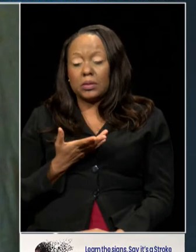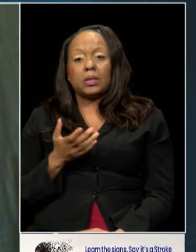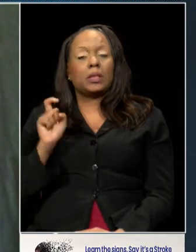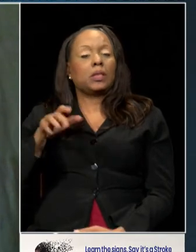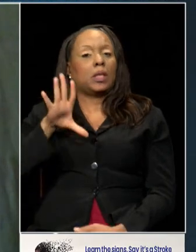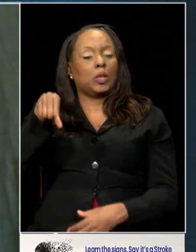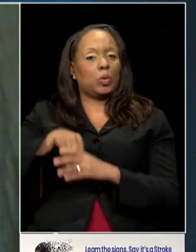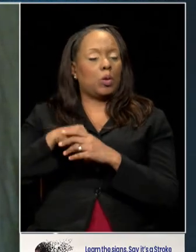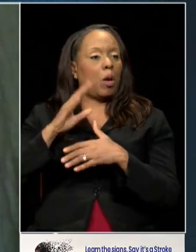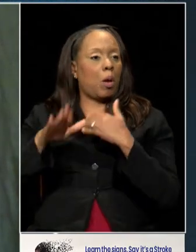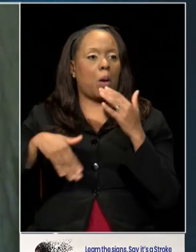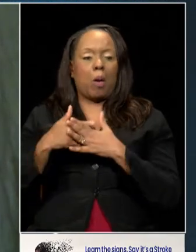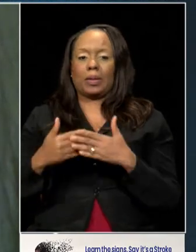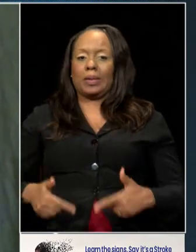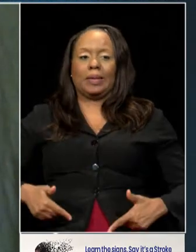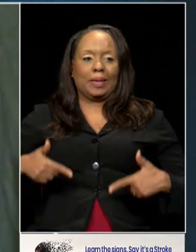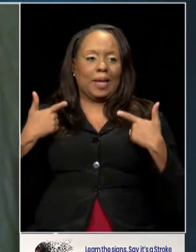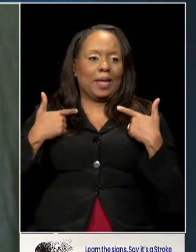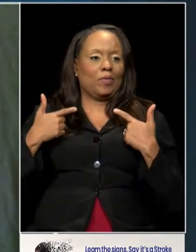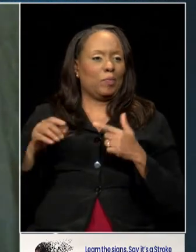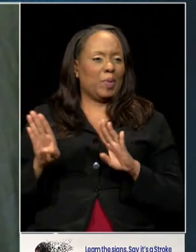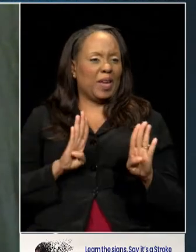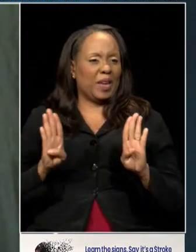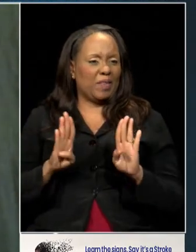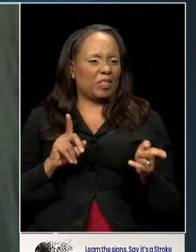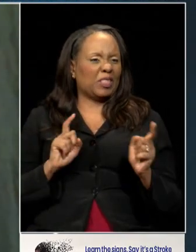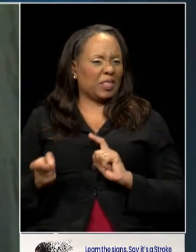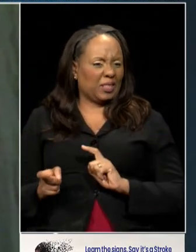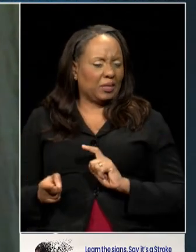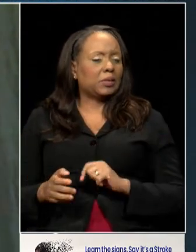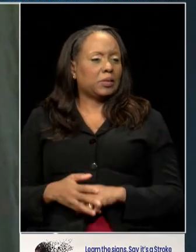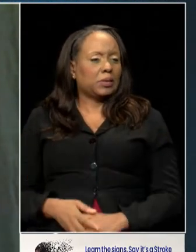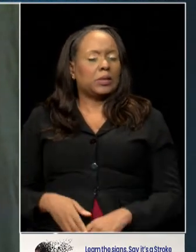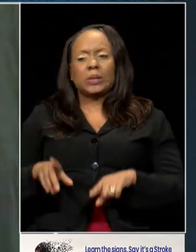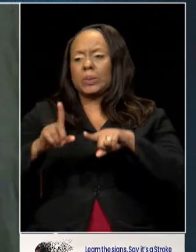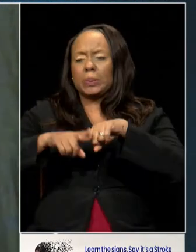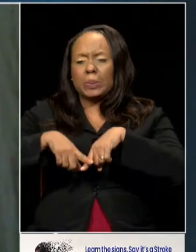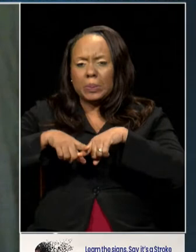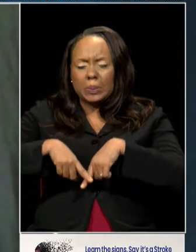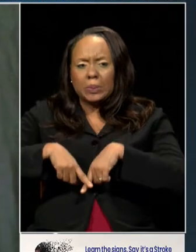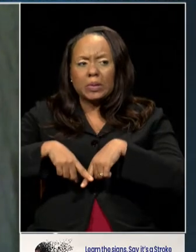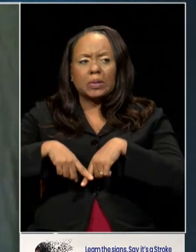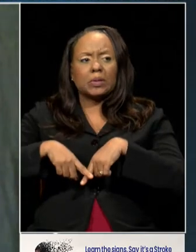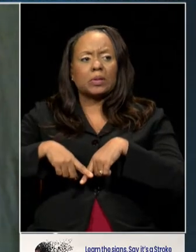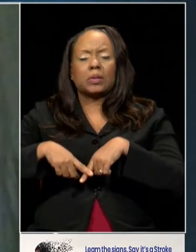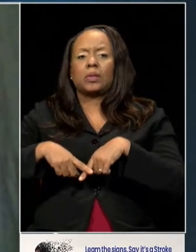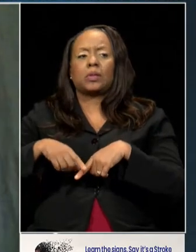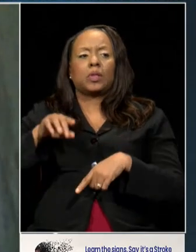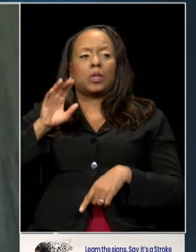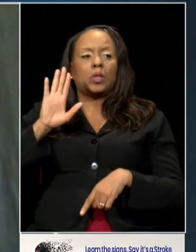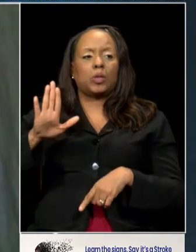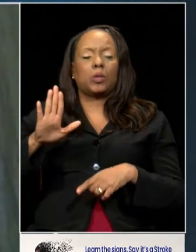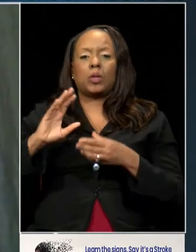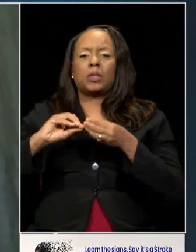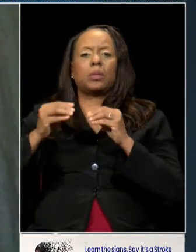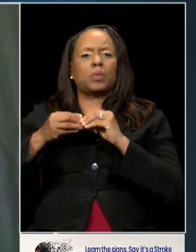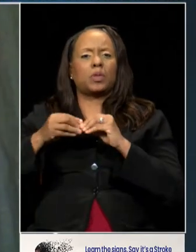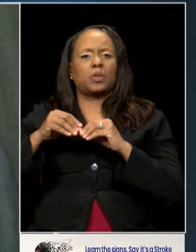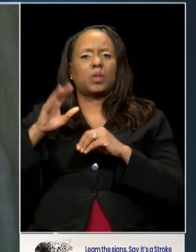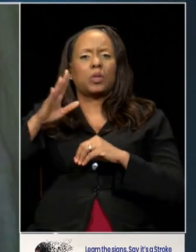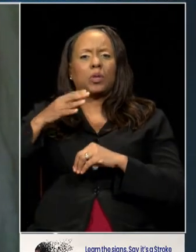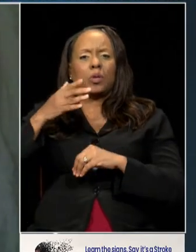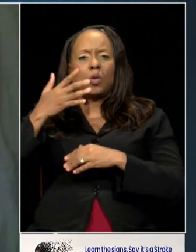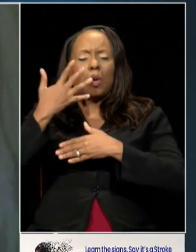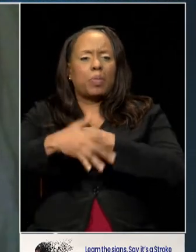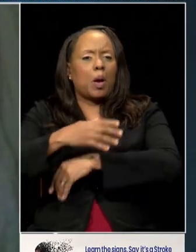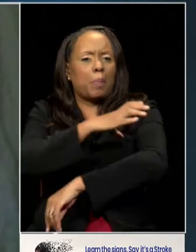earlier. If, and depending on the numbers, everyone should know just how high their pressures